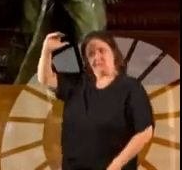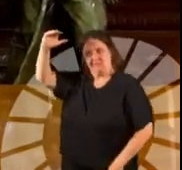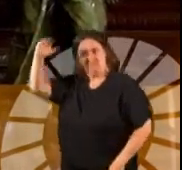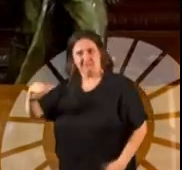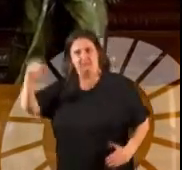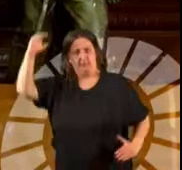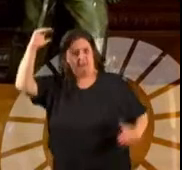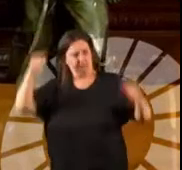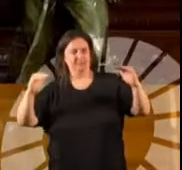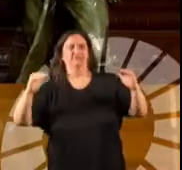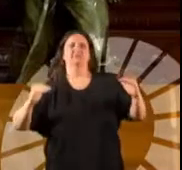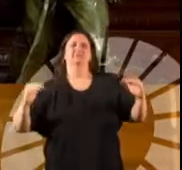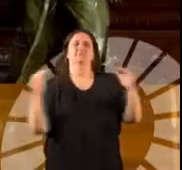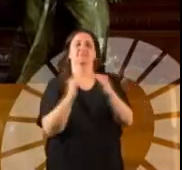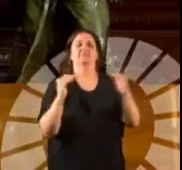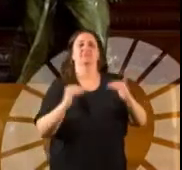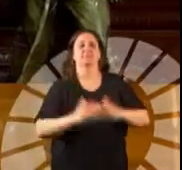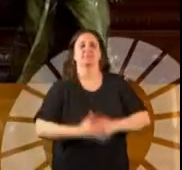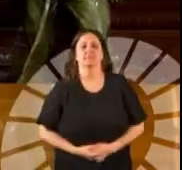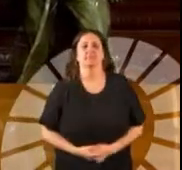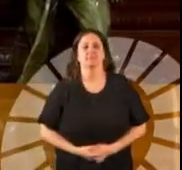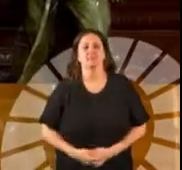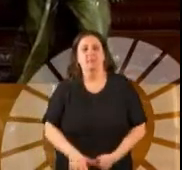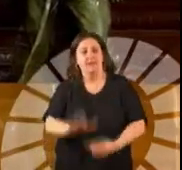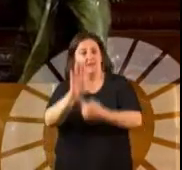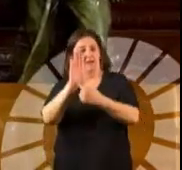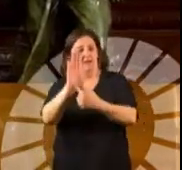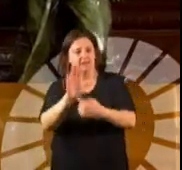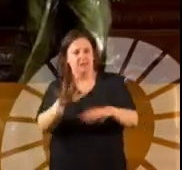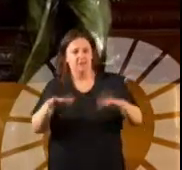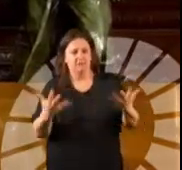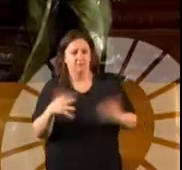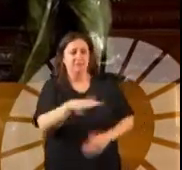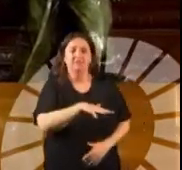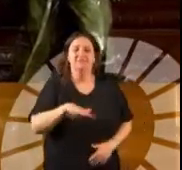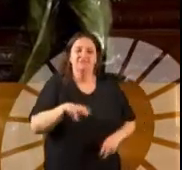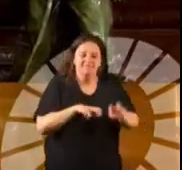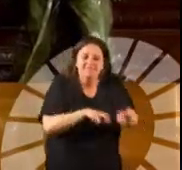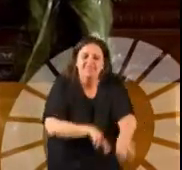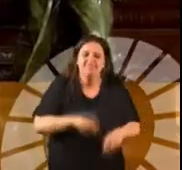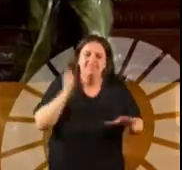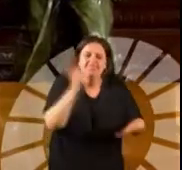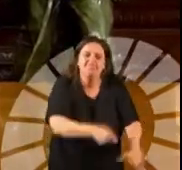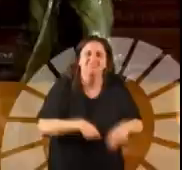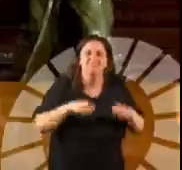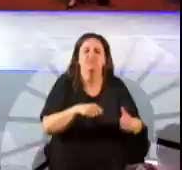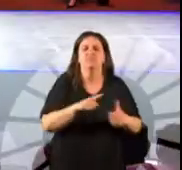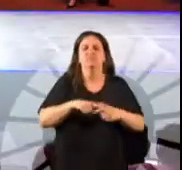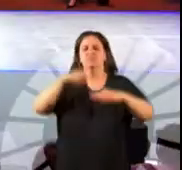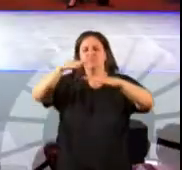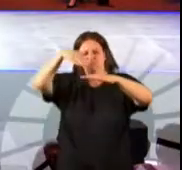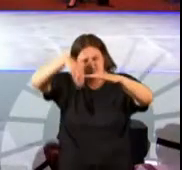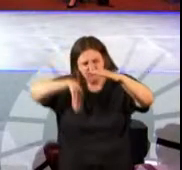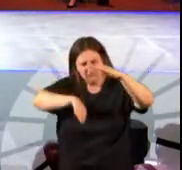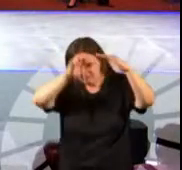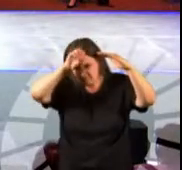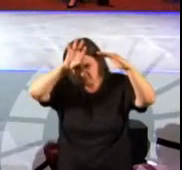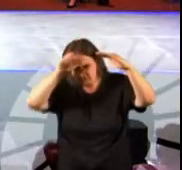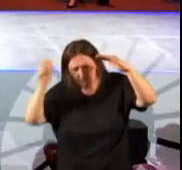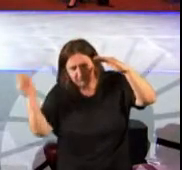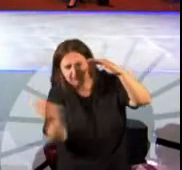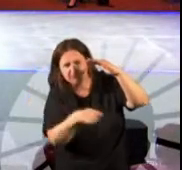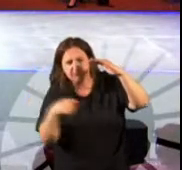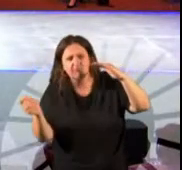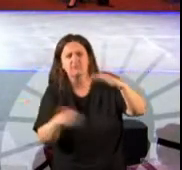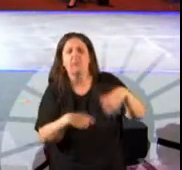son and to the people working in the mines, igual que al hijo del más